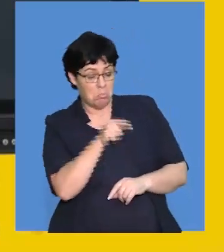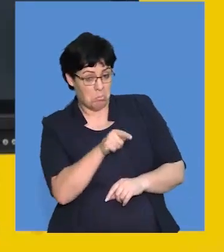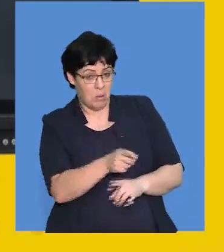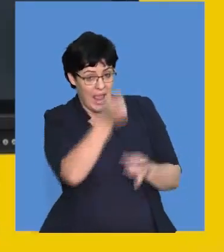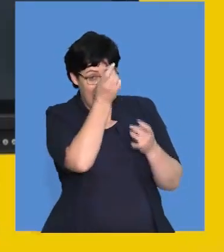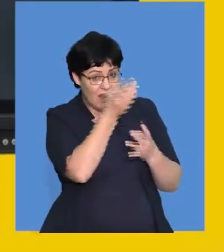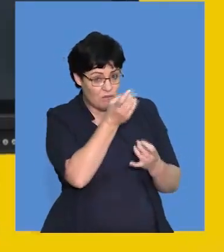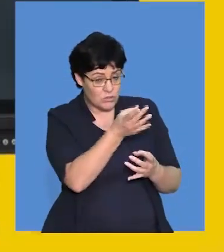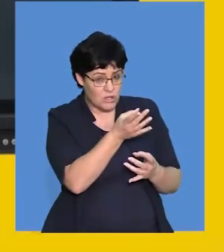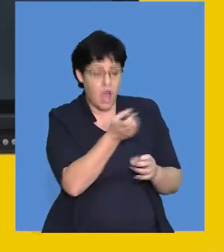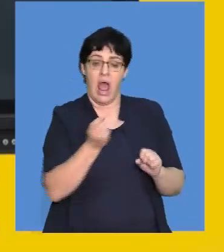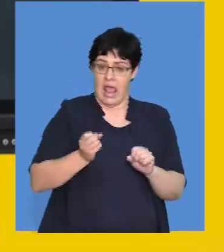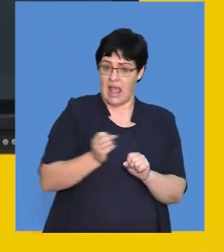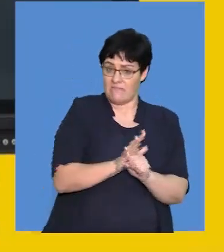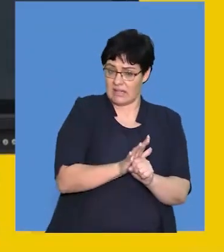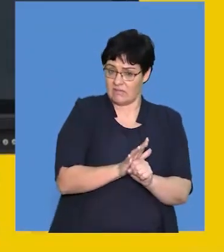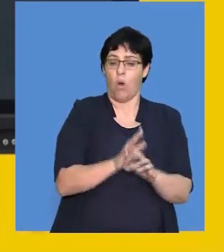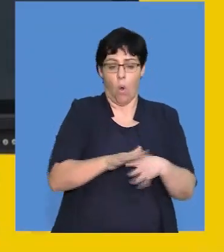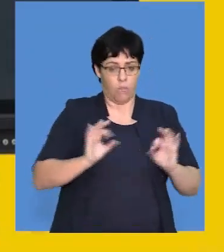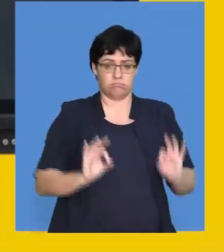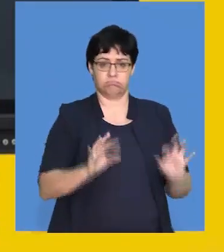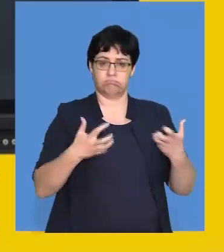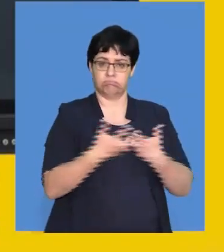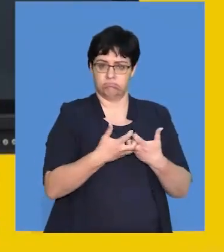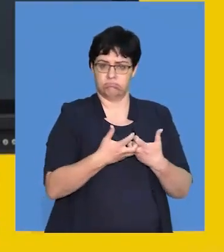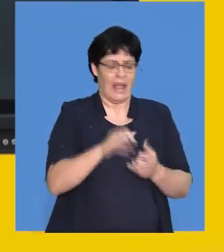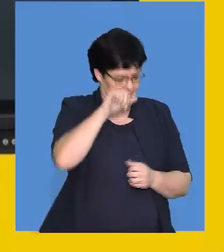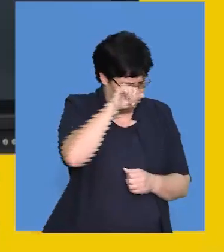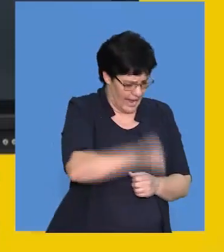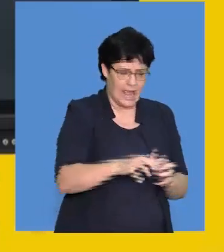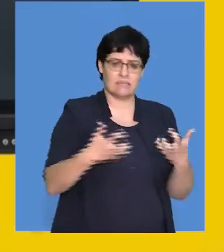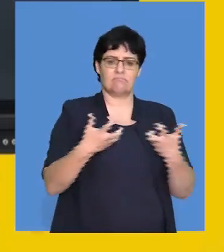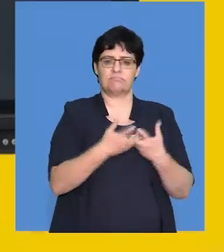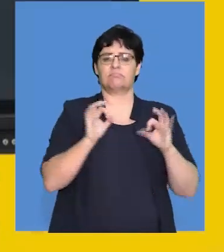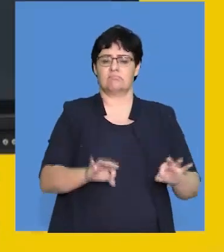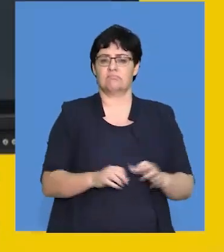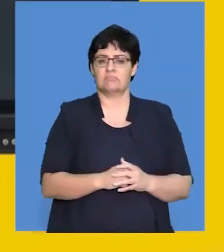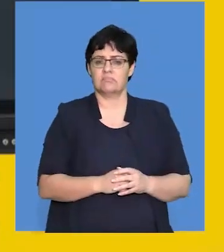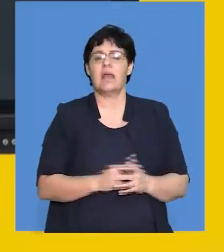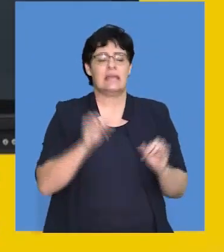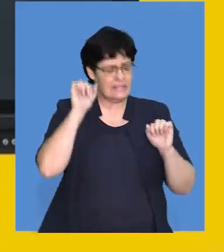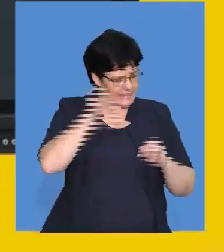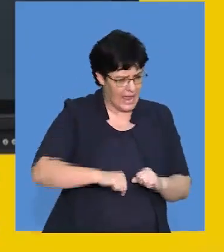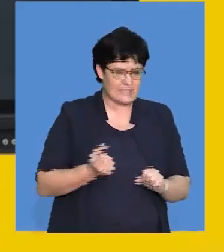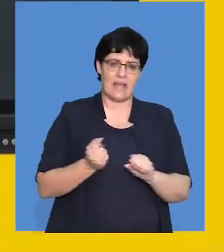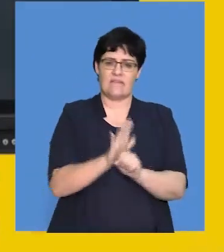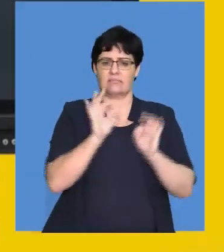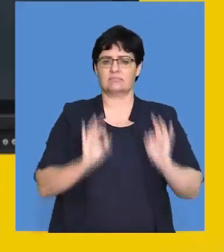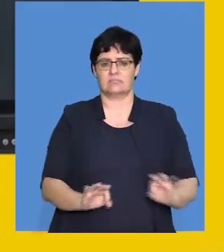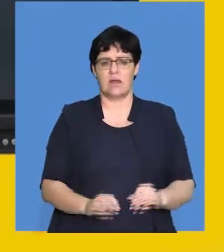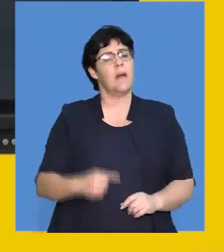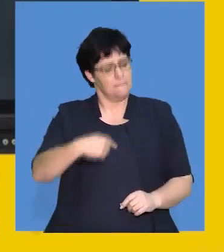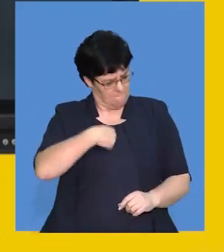this information is effective or appropriate. Yes, it is appropriate. Yes, it is effective.